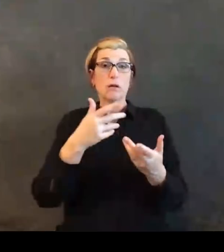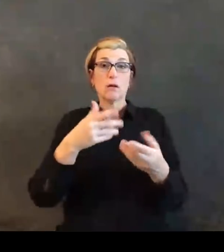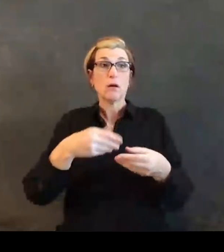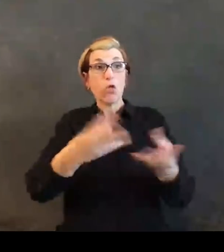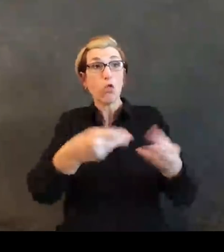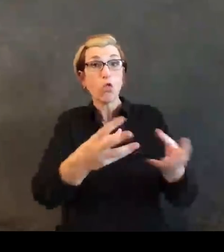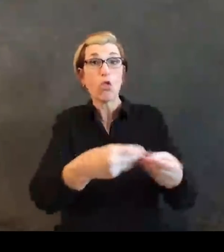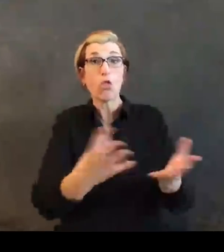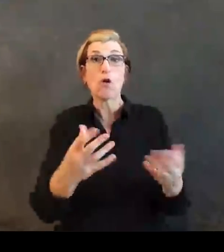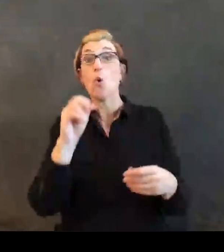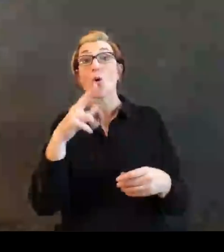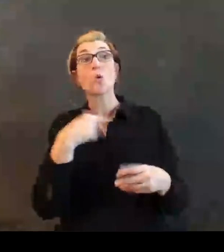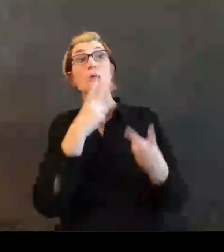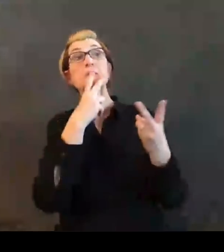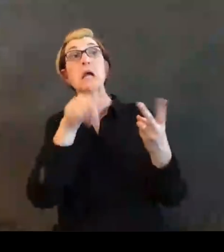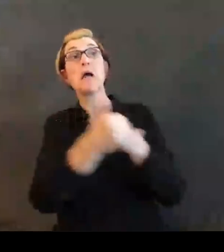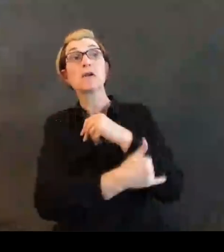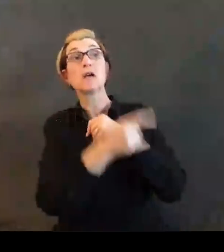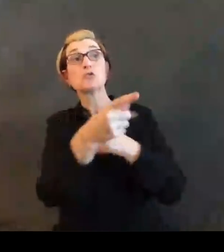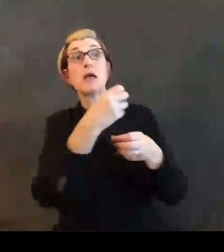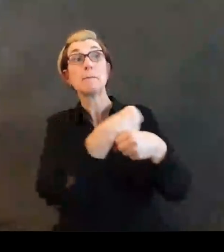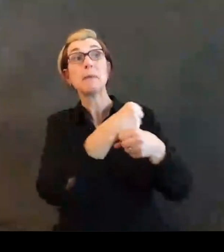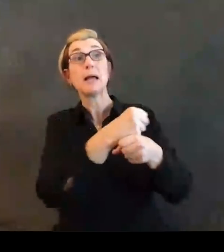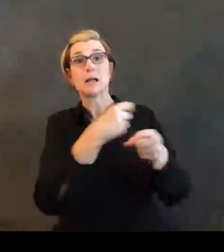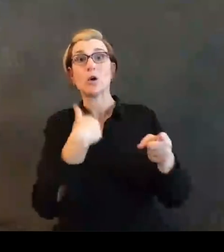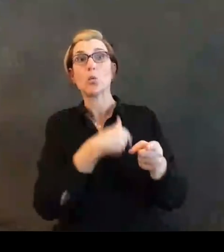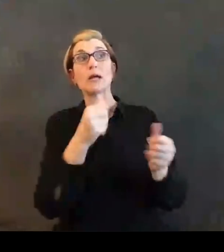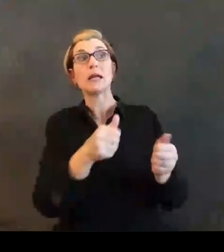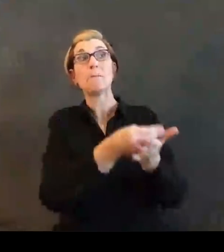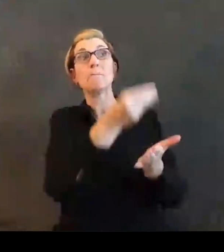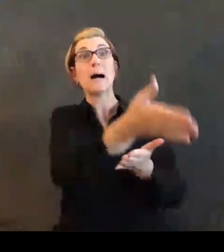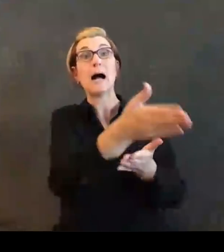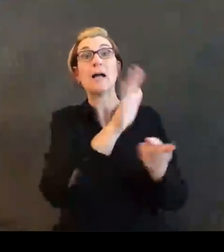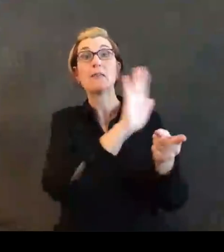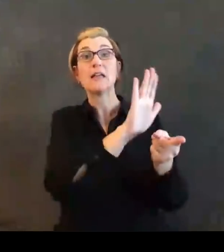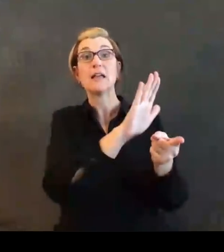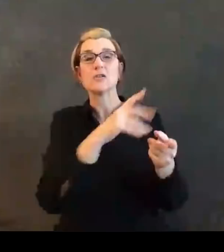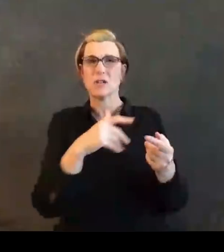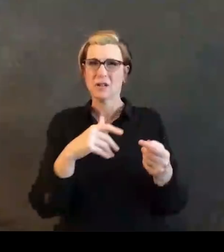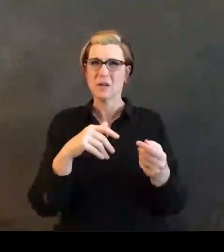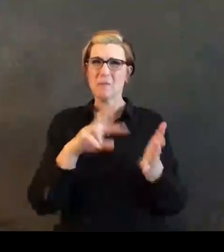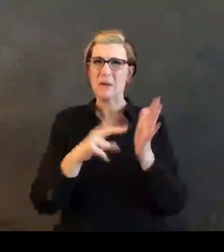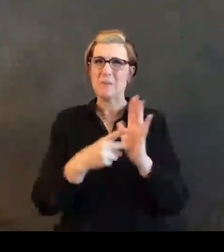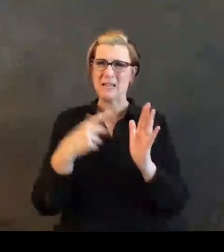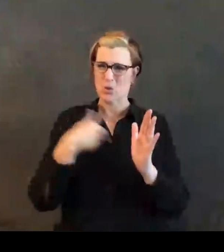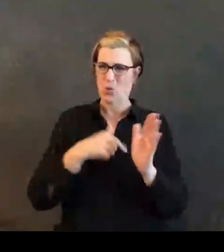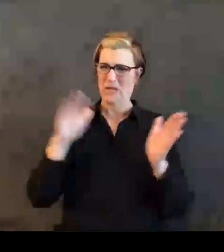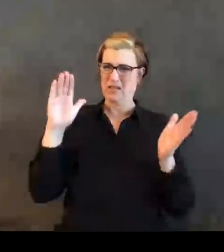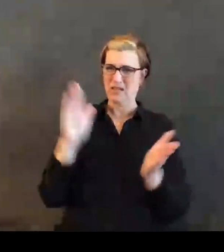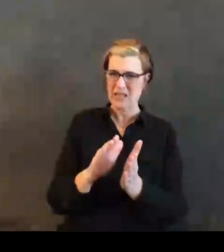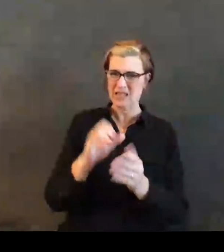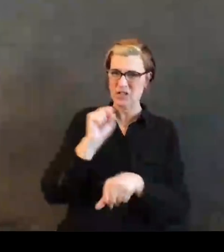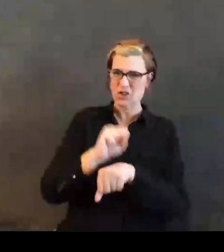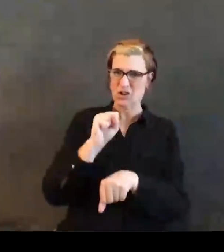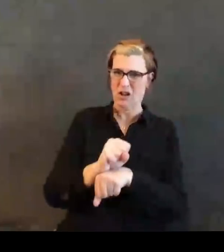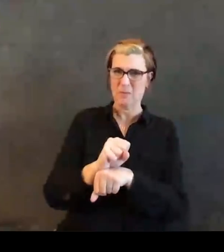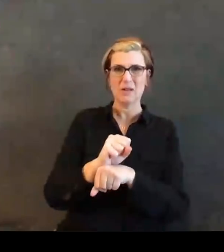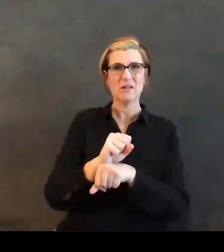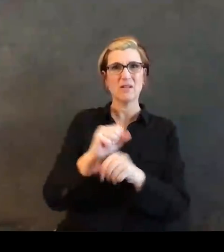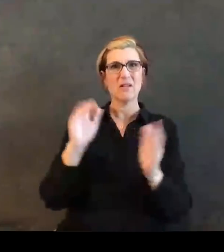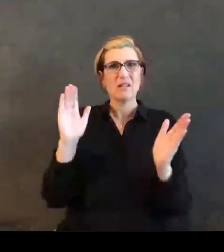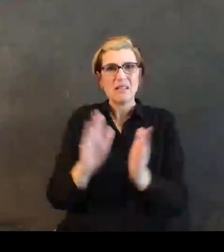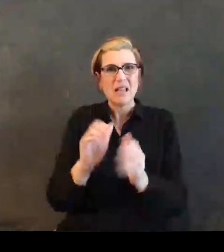price. But it's really costing us more when that happens, because we lose jobs, we lose everything, and we lose our independence, and we can't let